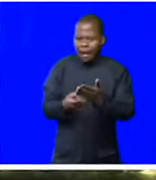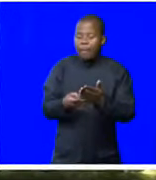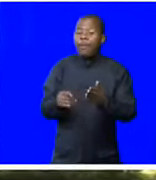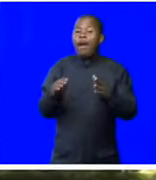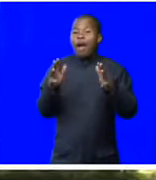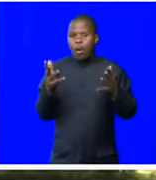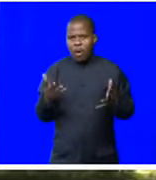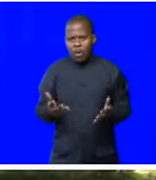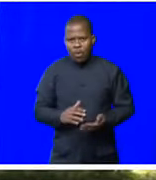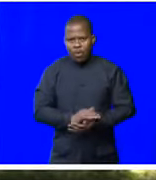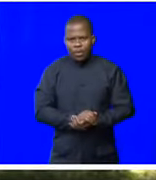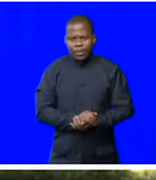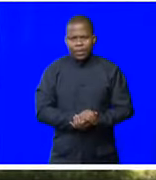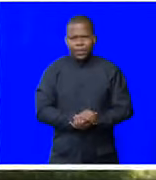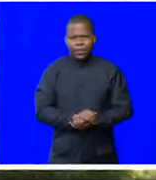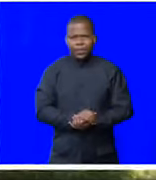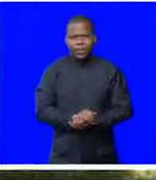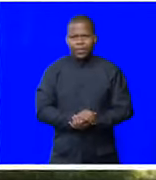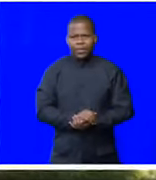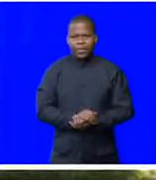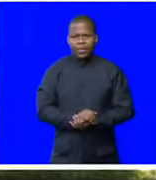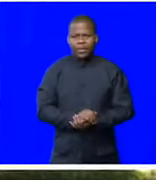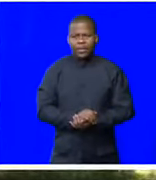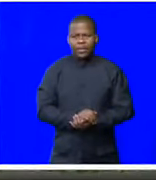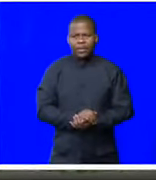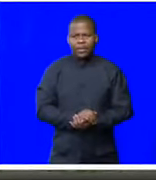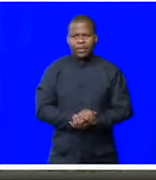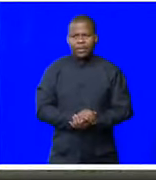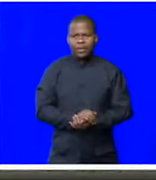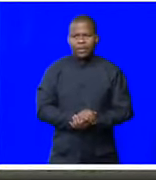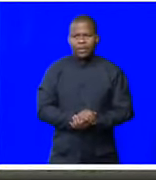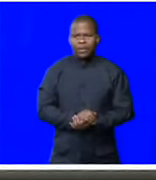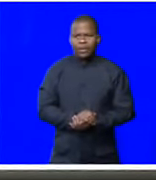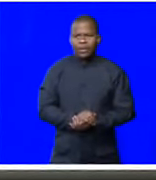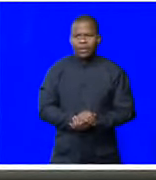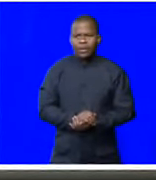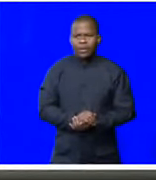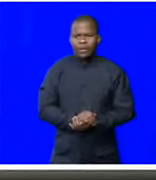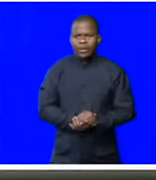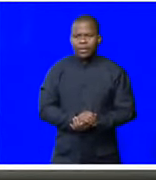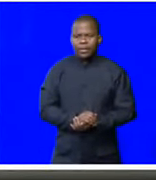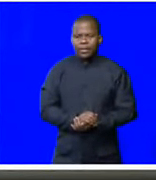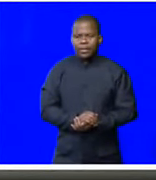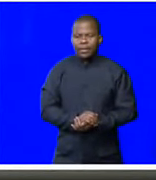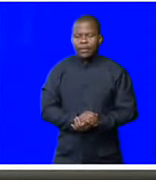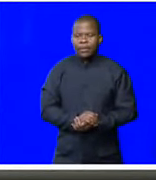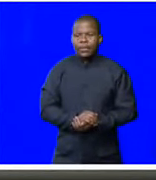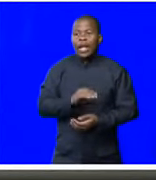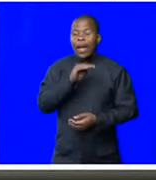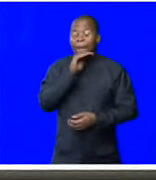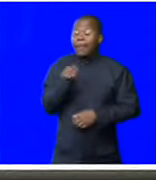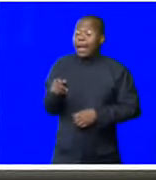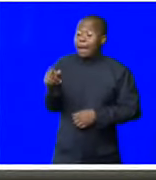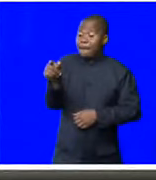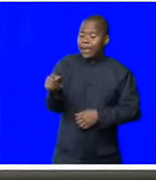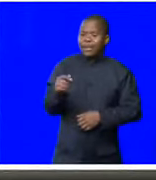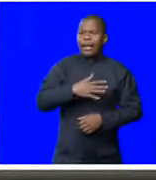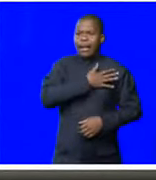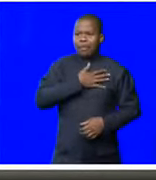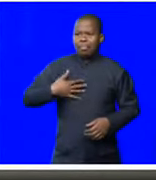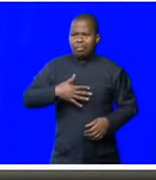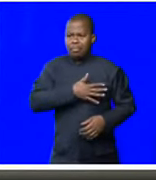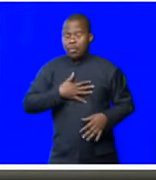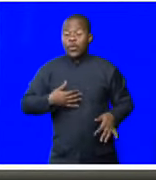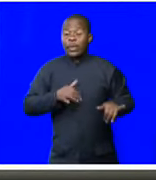ex-inmate faces difficulty back in society upon release. In case a person comes and report to